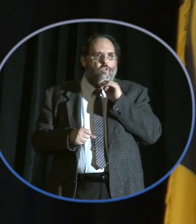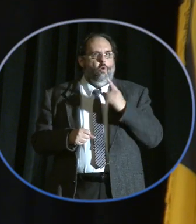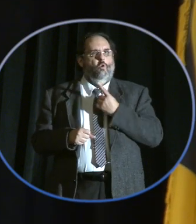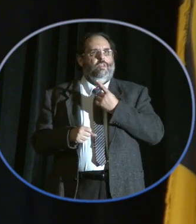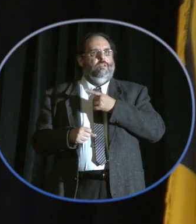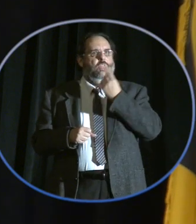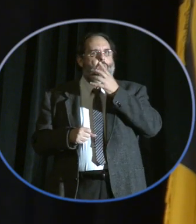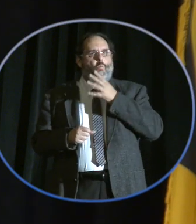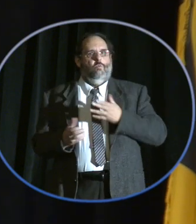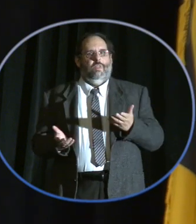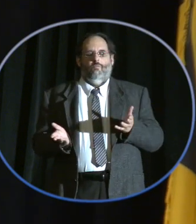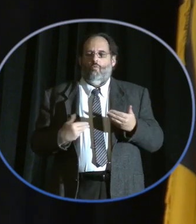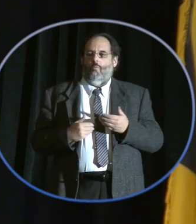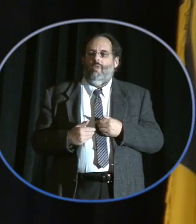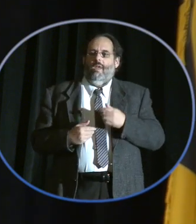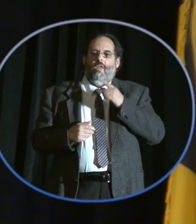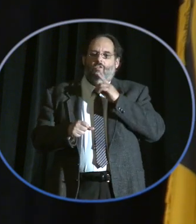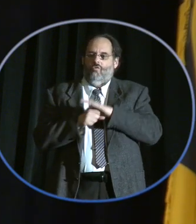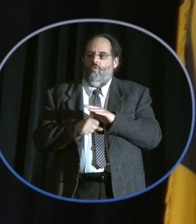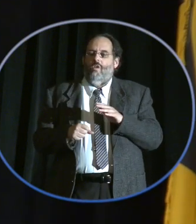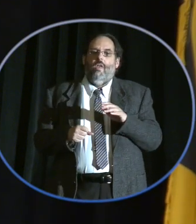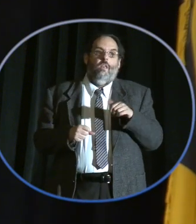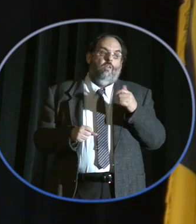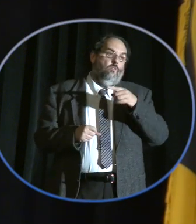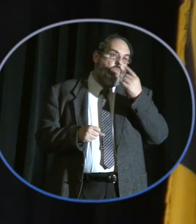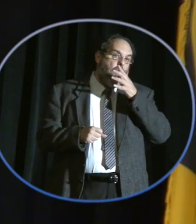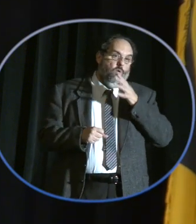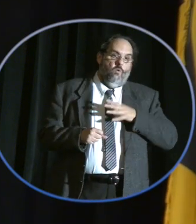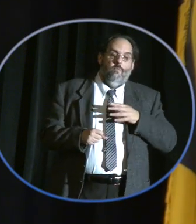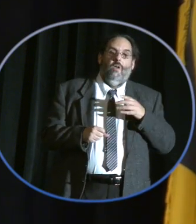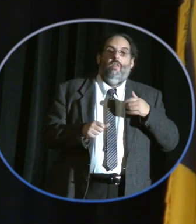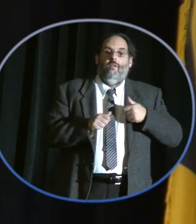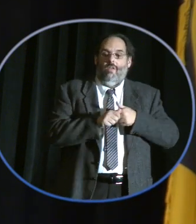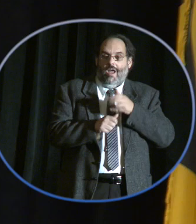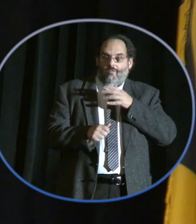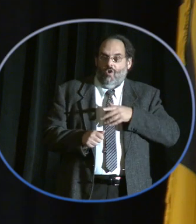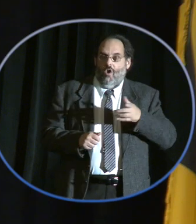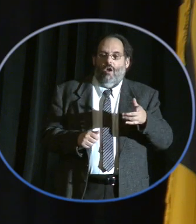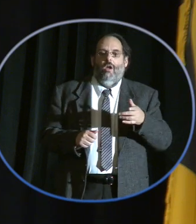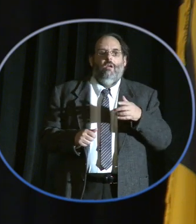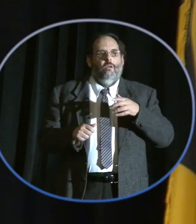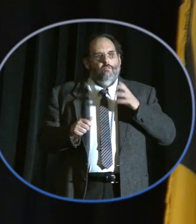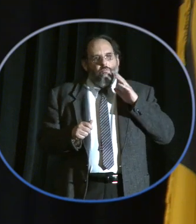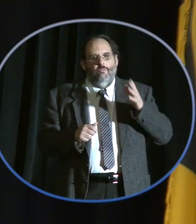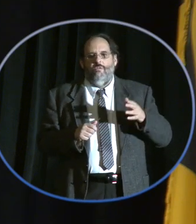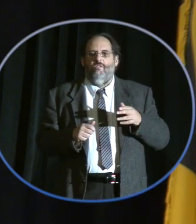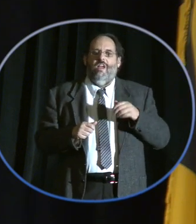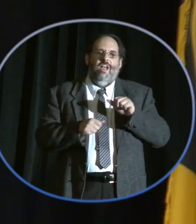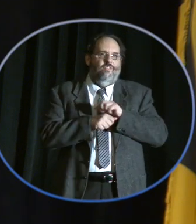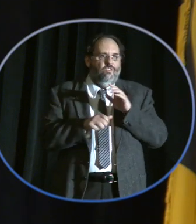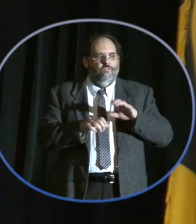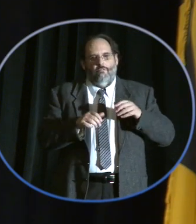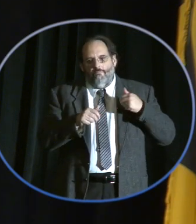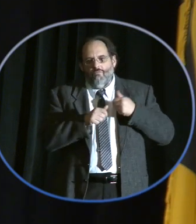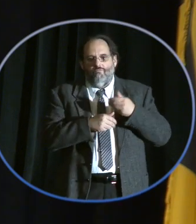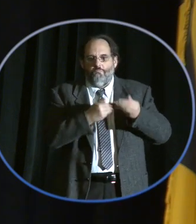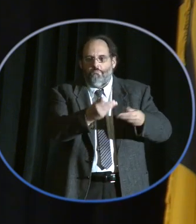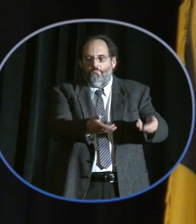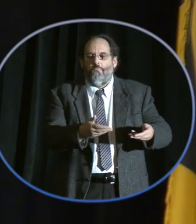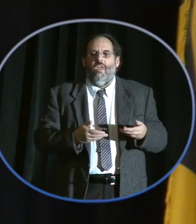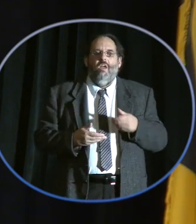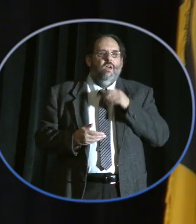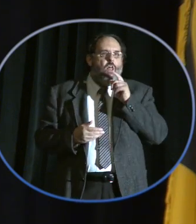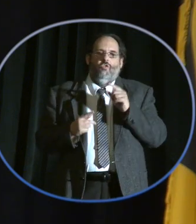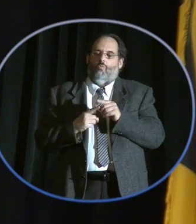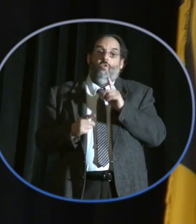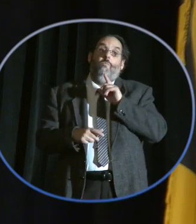woman in the room and make sure there will be other Black women following after every door she enters and every ceiling she breaks. And it's not just